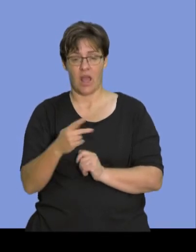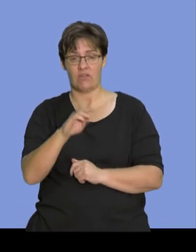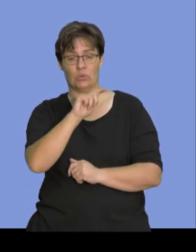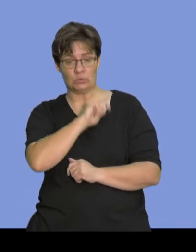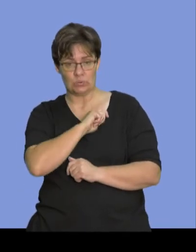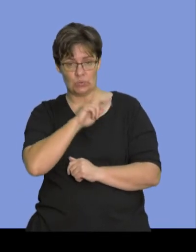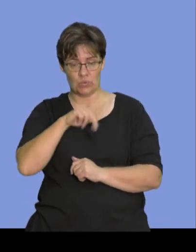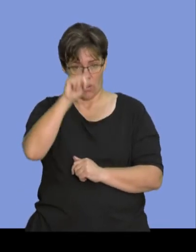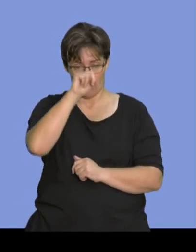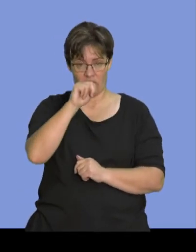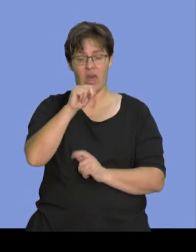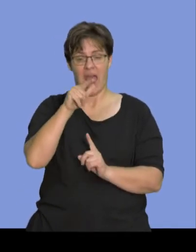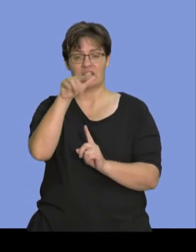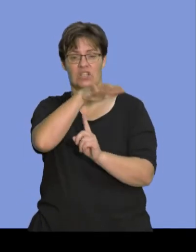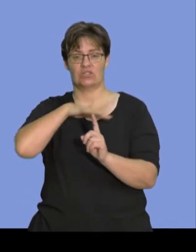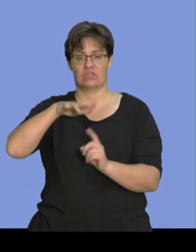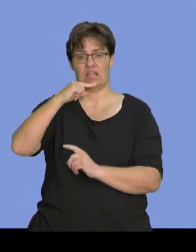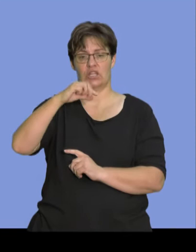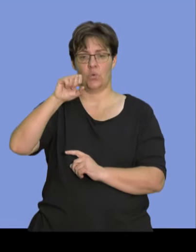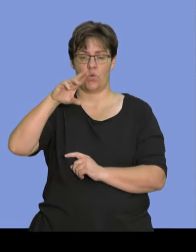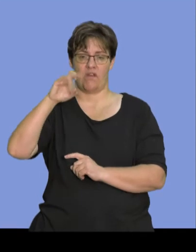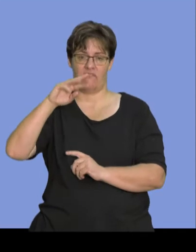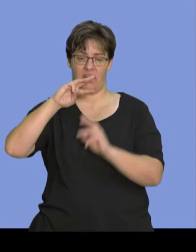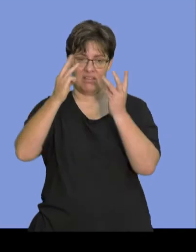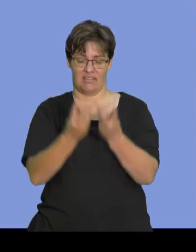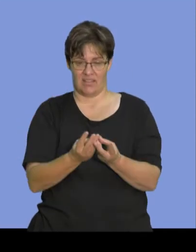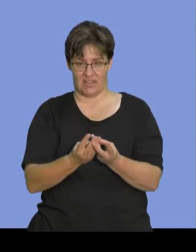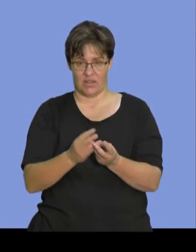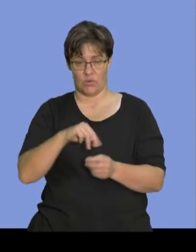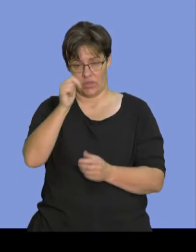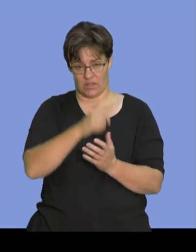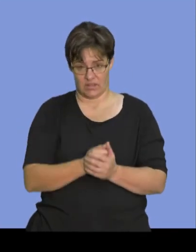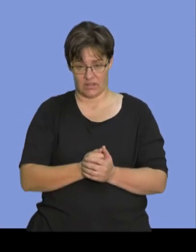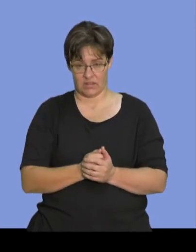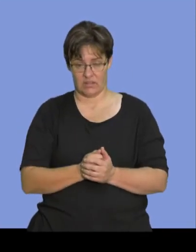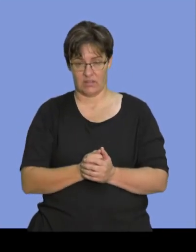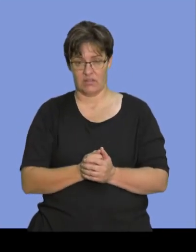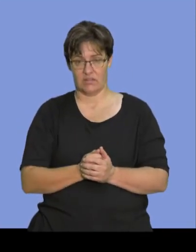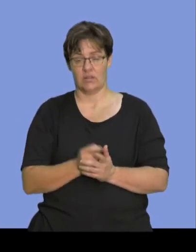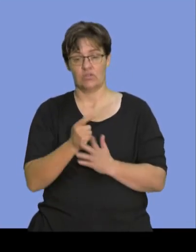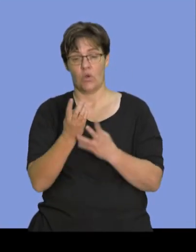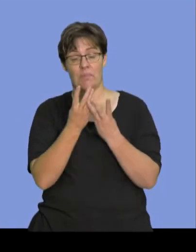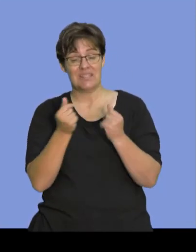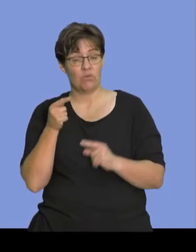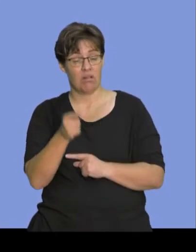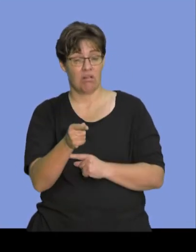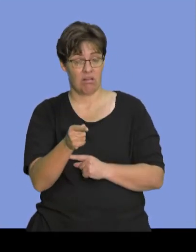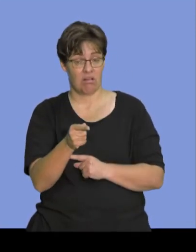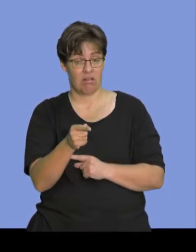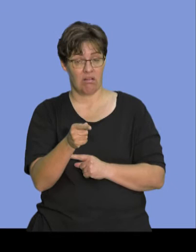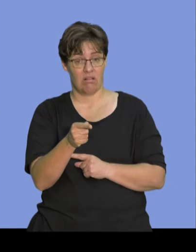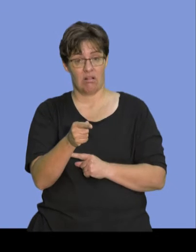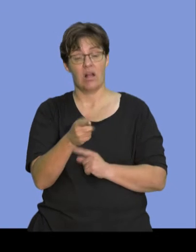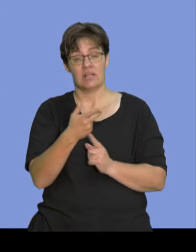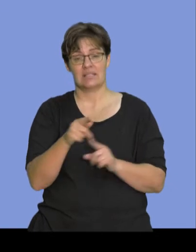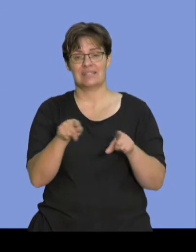and the geographic north, which is actually one and the same thing. And then it says the magnetic north of the material is that